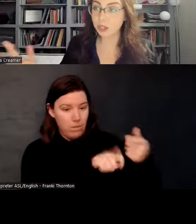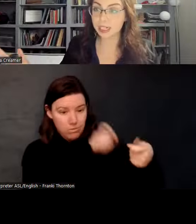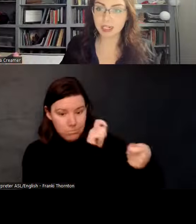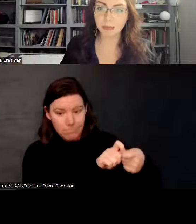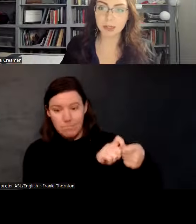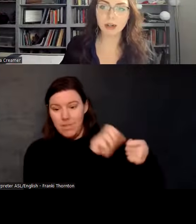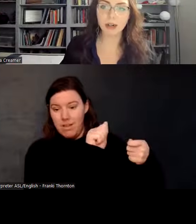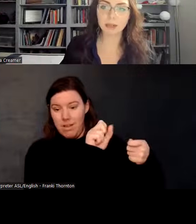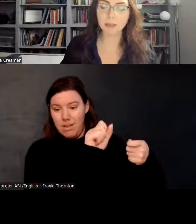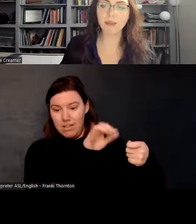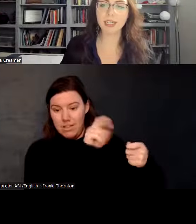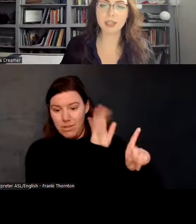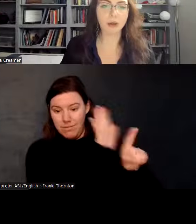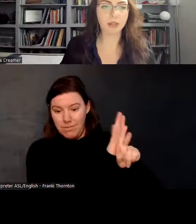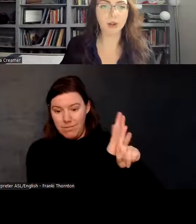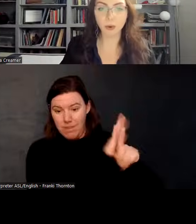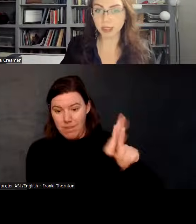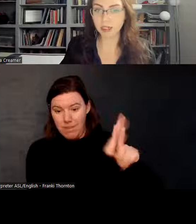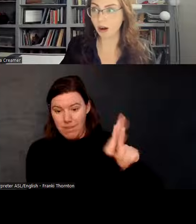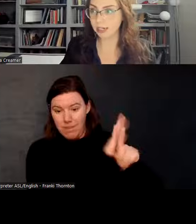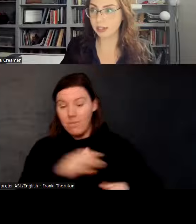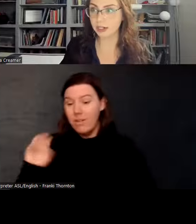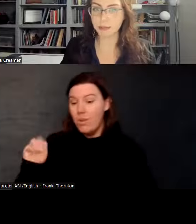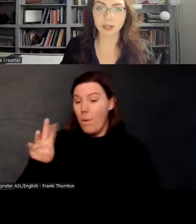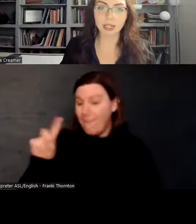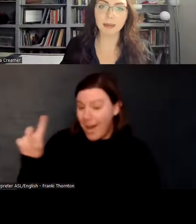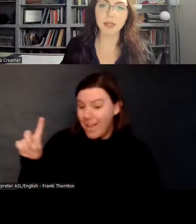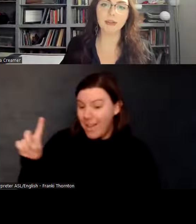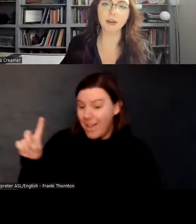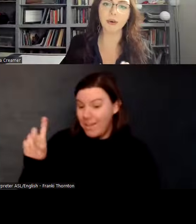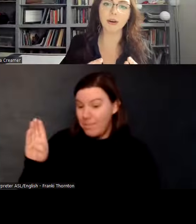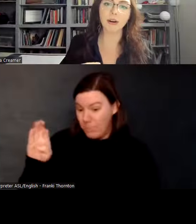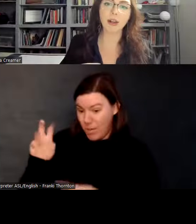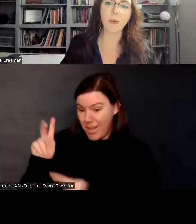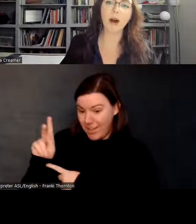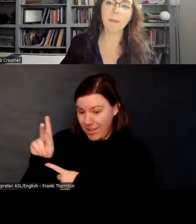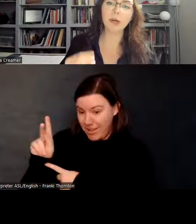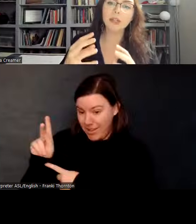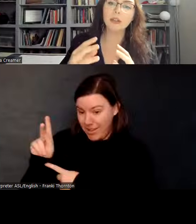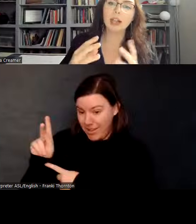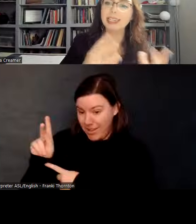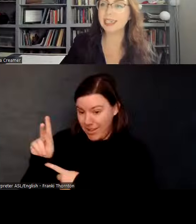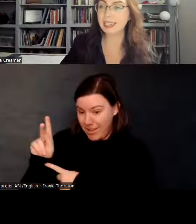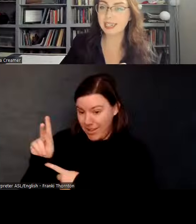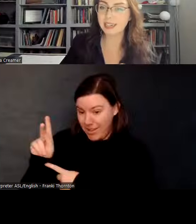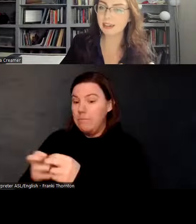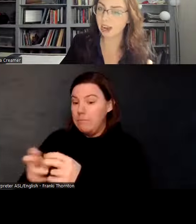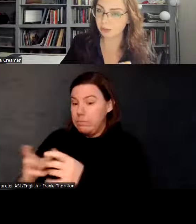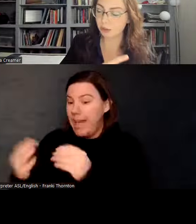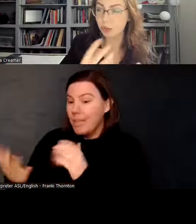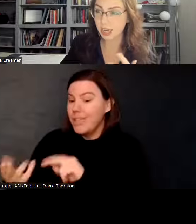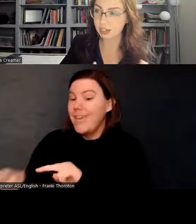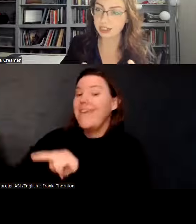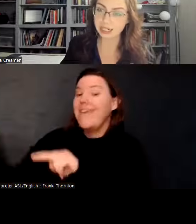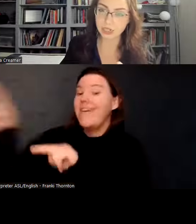actually increase in number in the provinces, one of the notably non-Assyrian burial types. Furthermore, while personal identity